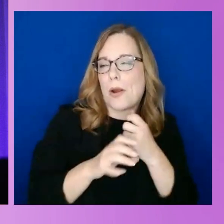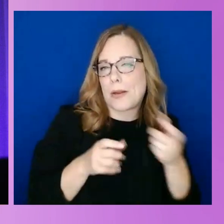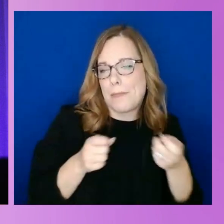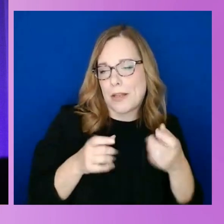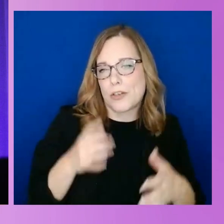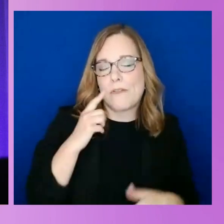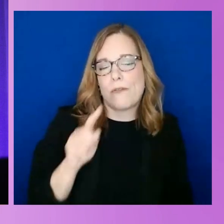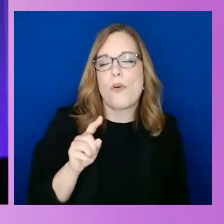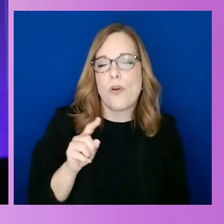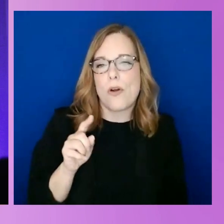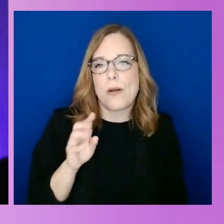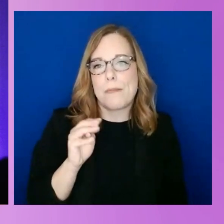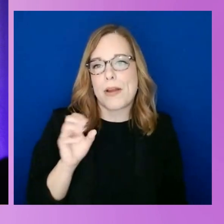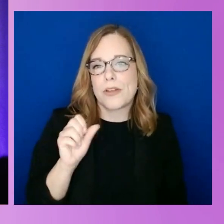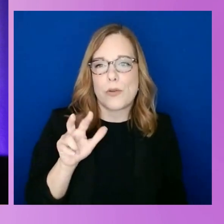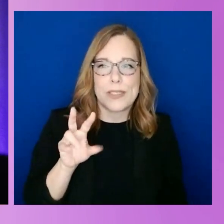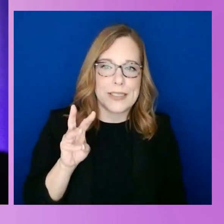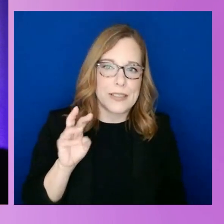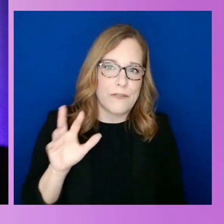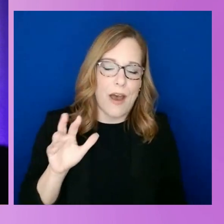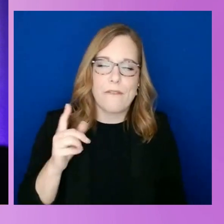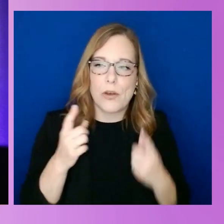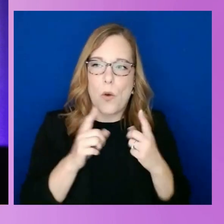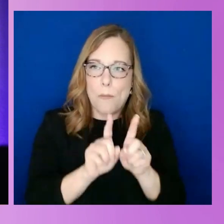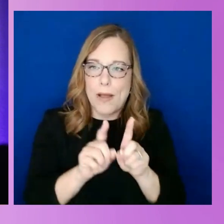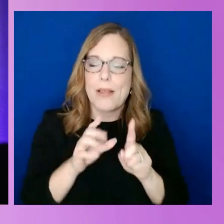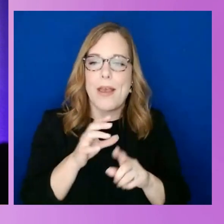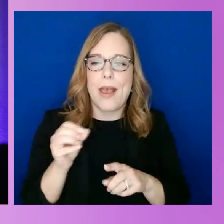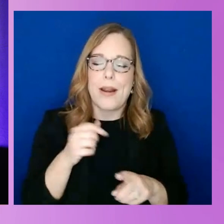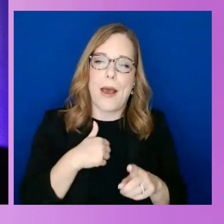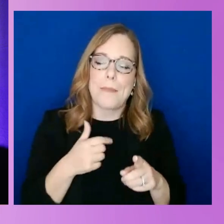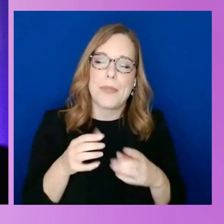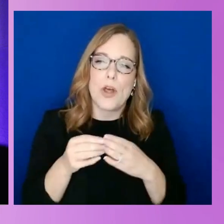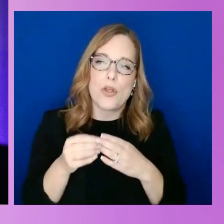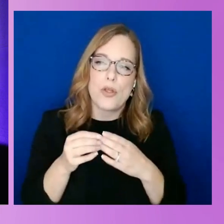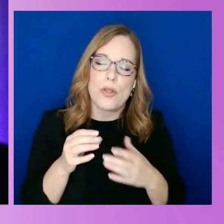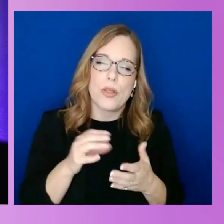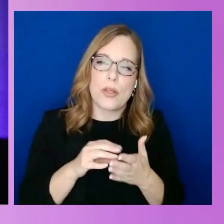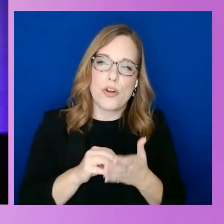Copilot and the learning lead for the Disability in Marketing ERG.